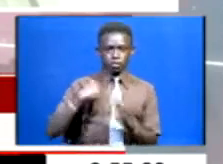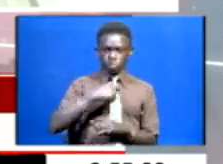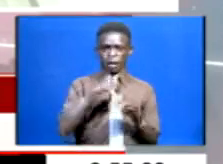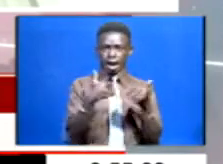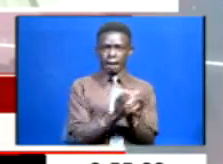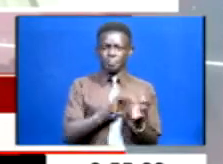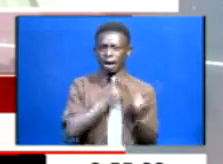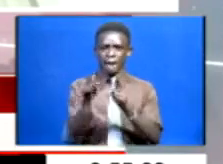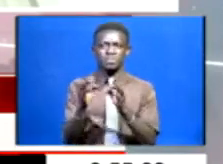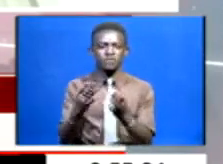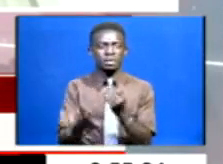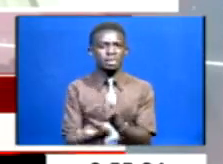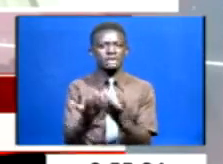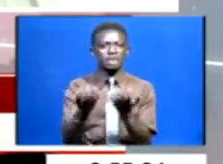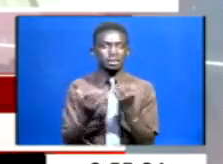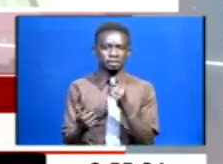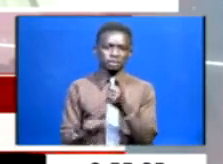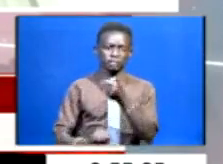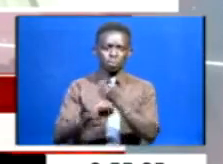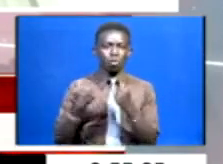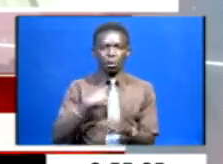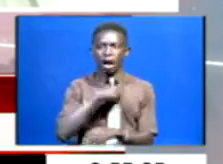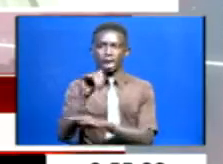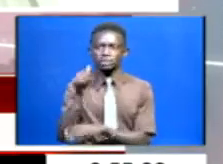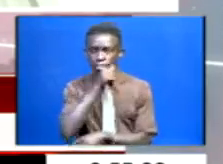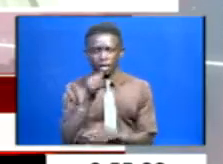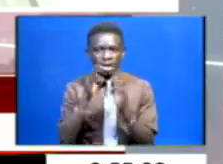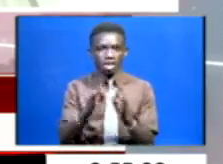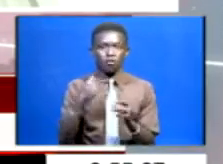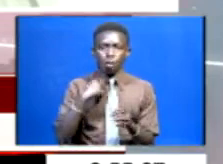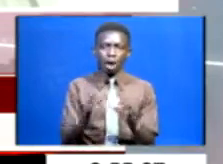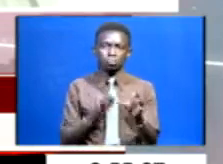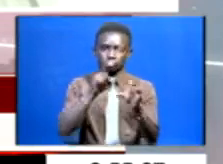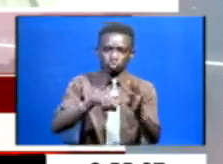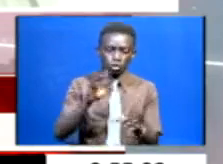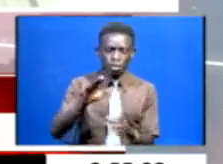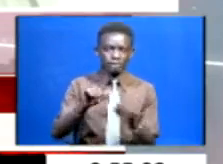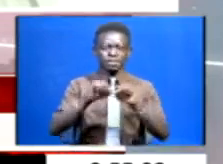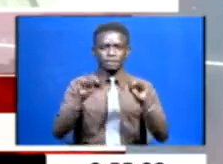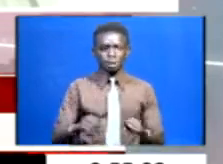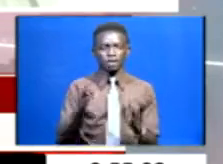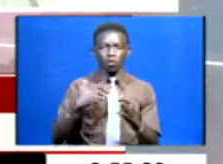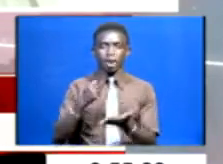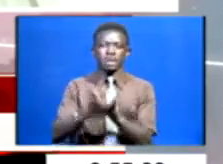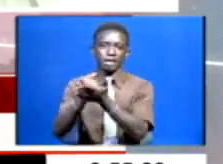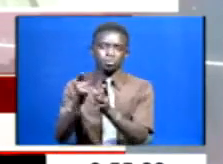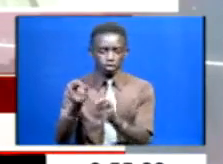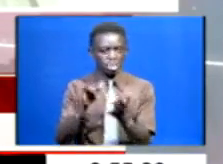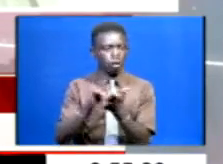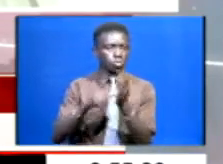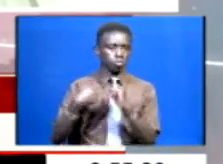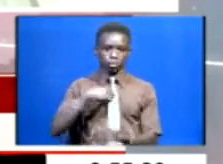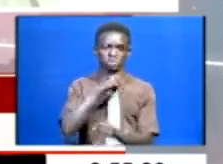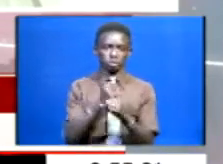need a support, that's all, and we ask you your password. If any case, we have to log into your system and help you. That is basically what we do. And if it is digital